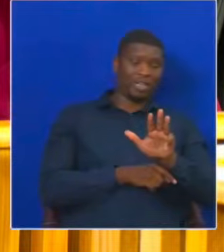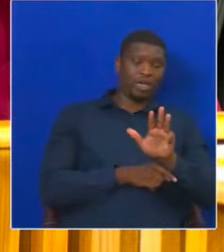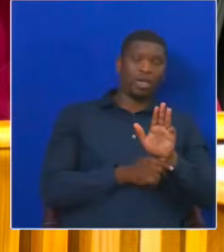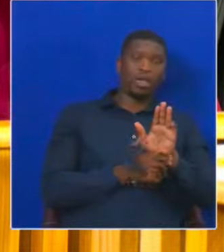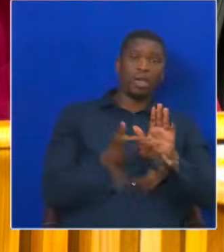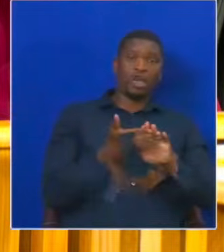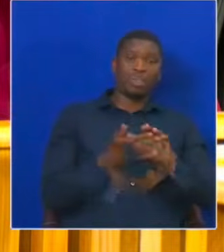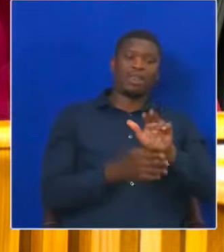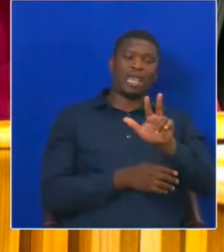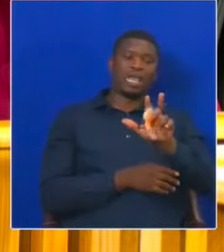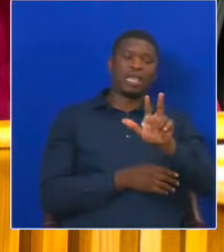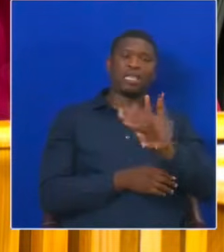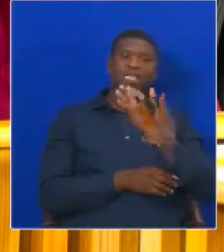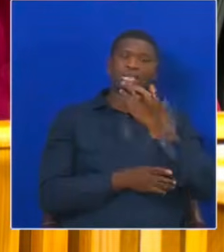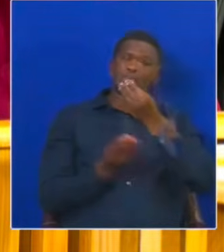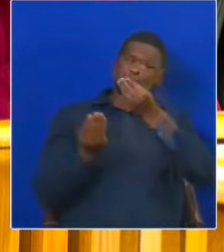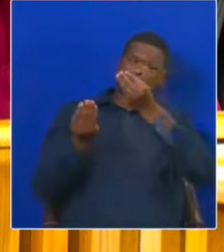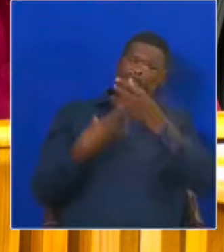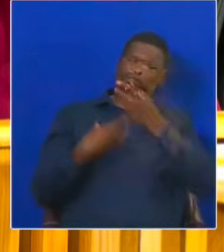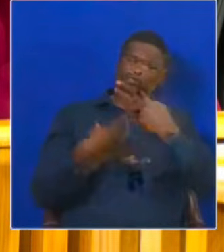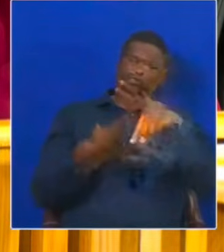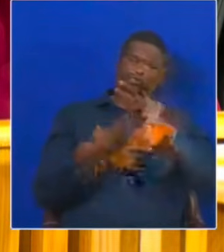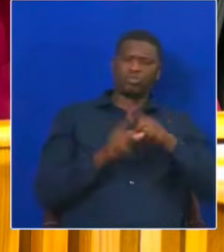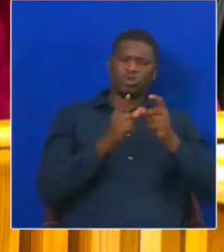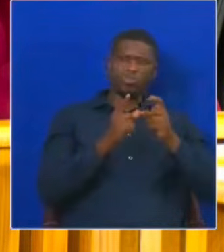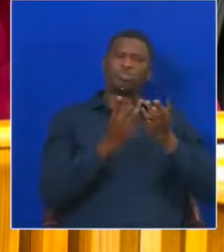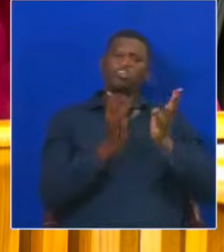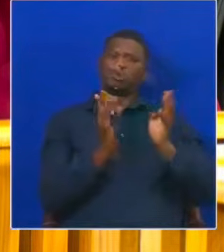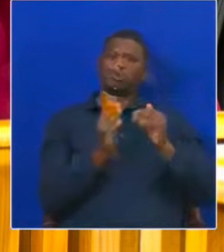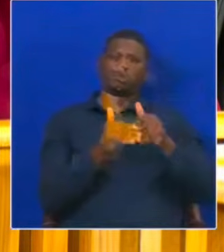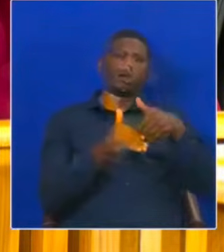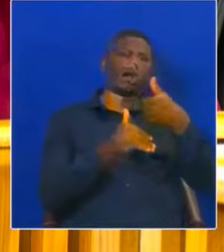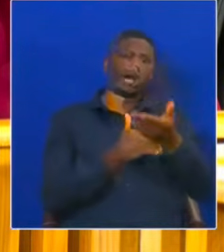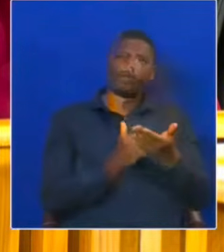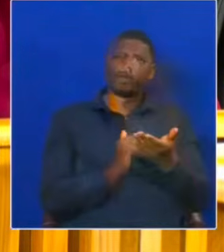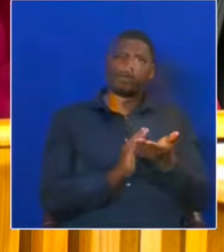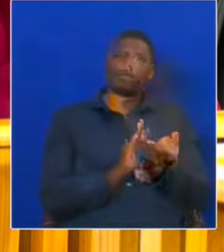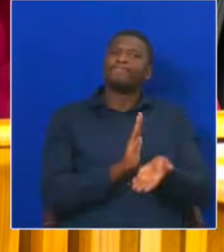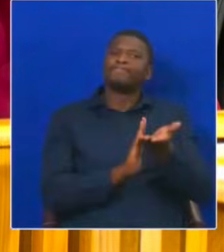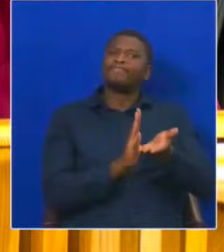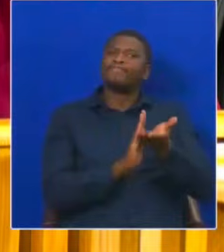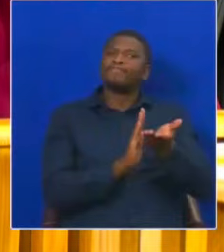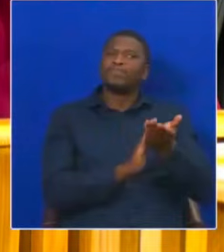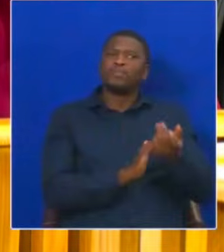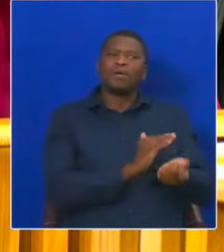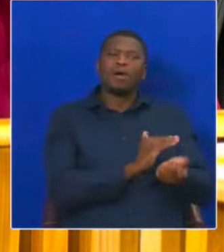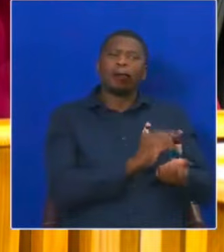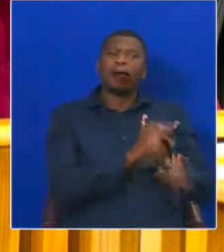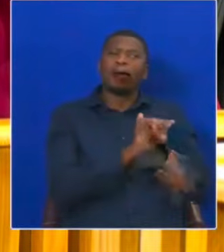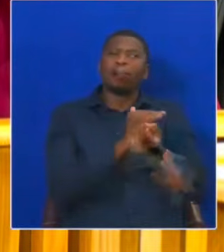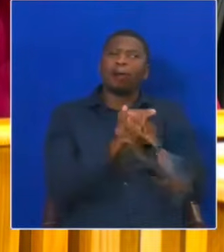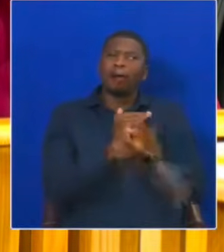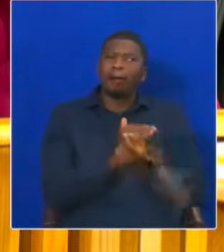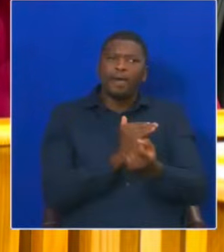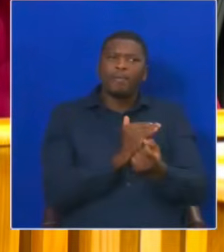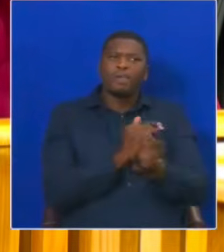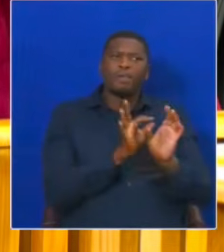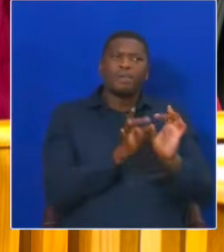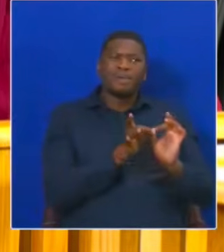Commission about developments related to litigation brought by Mr.